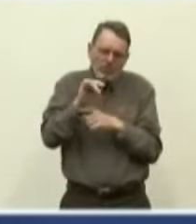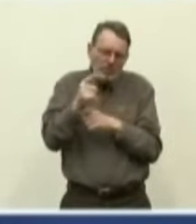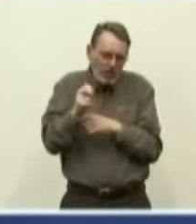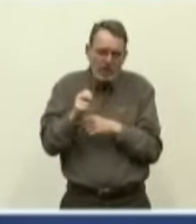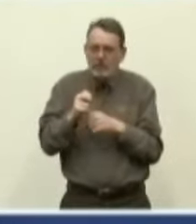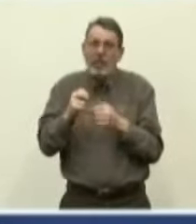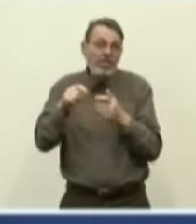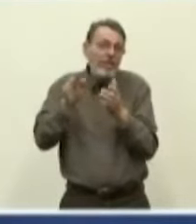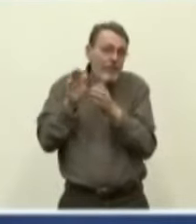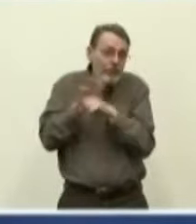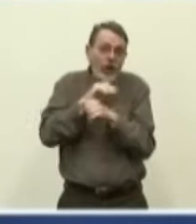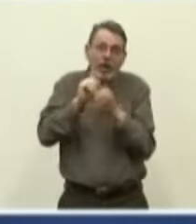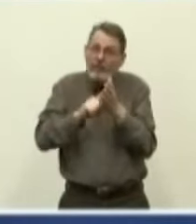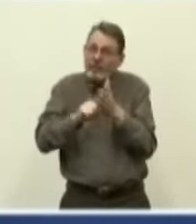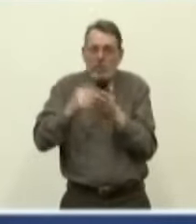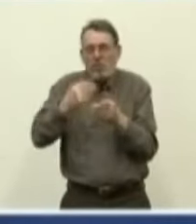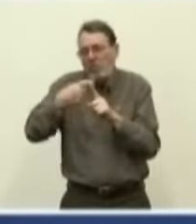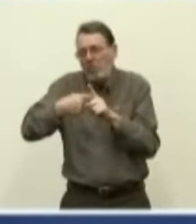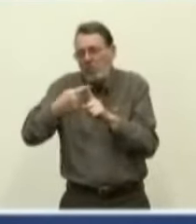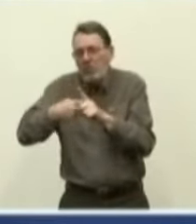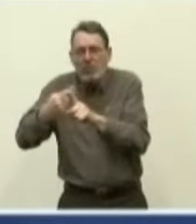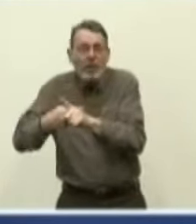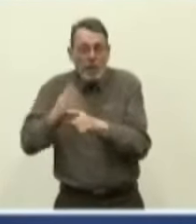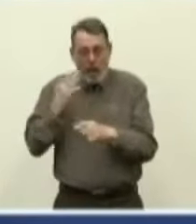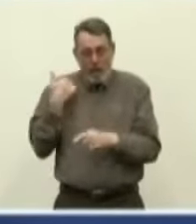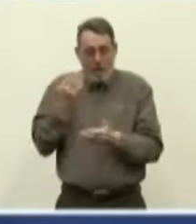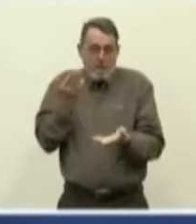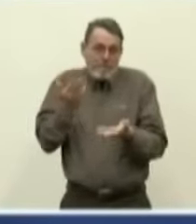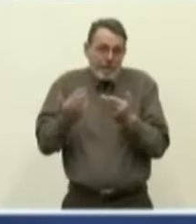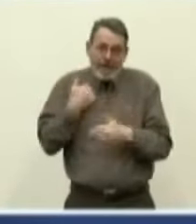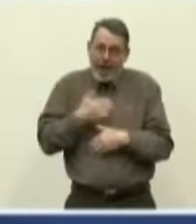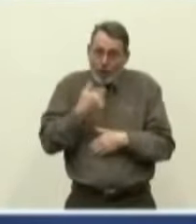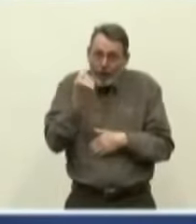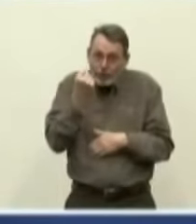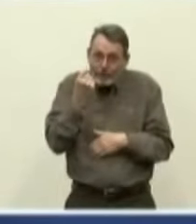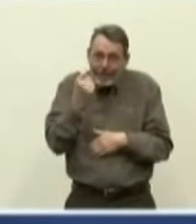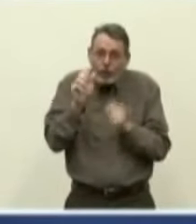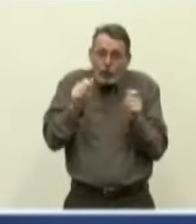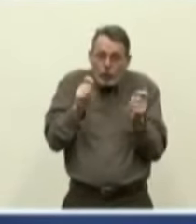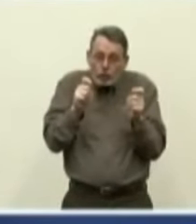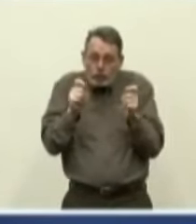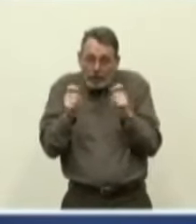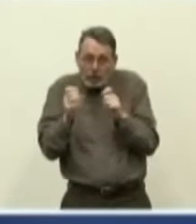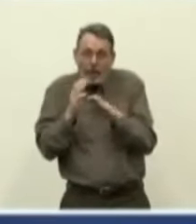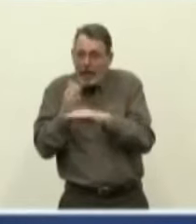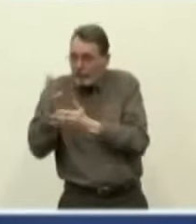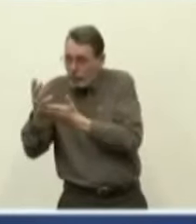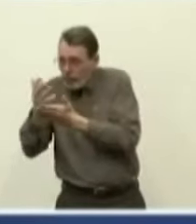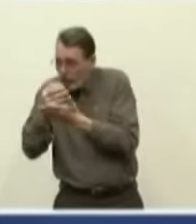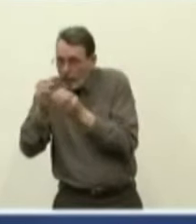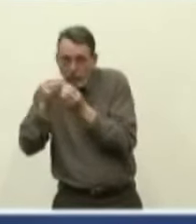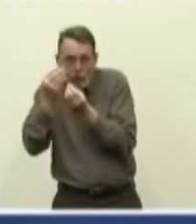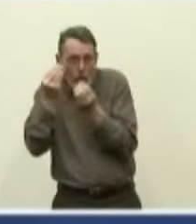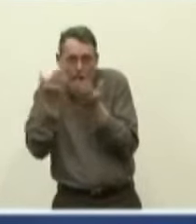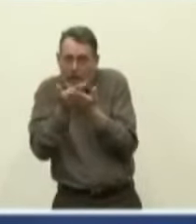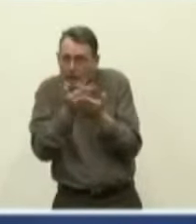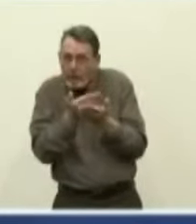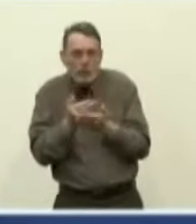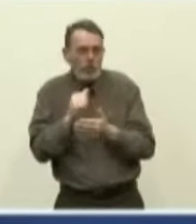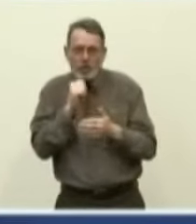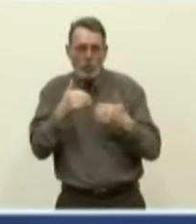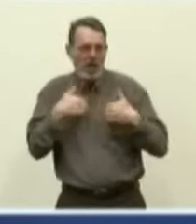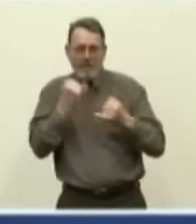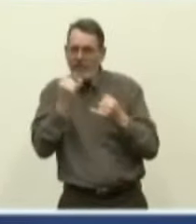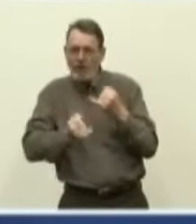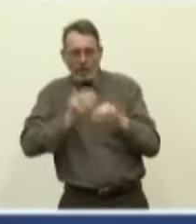our understanding of this incident may change as additional evidence is collected and reviewed. We do not draw any conclusion